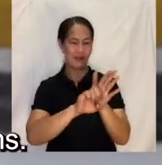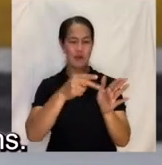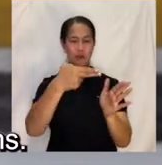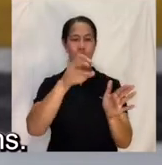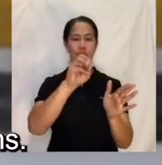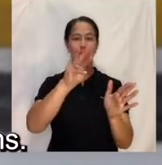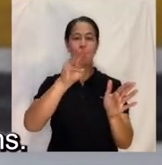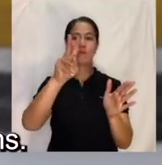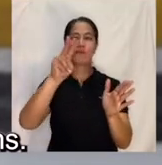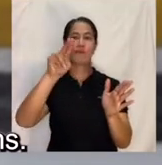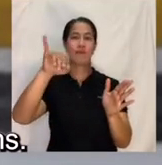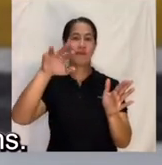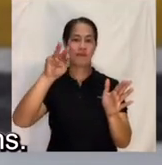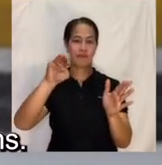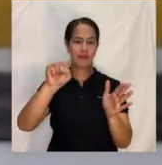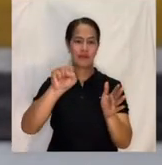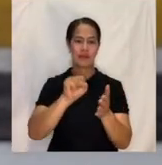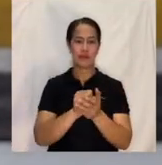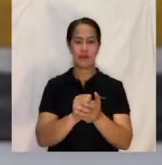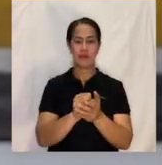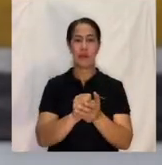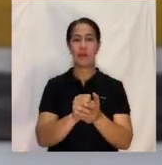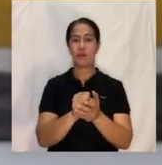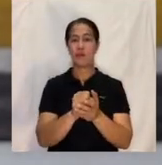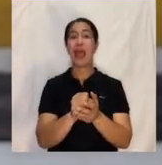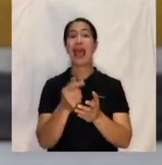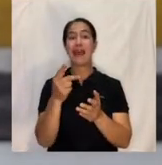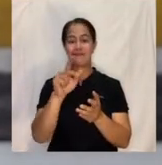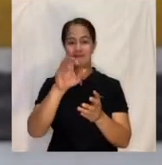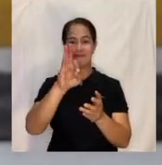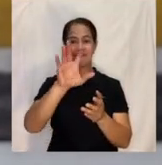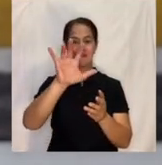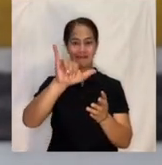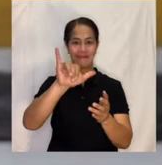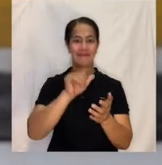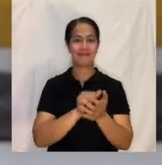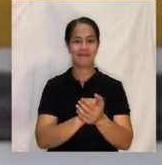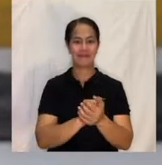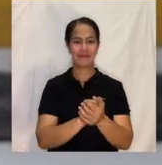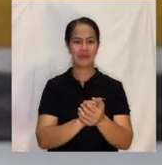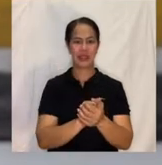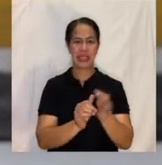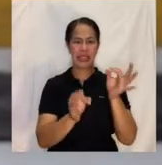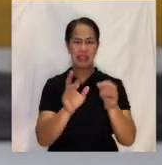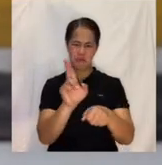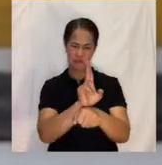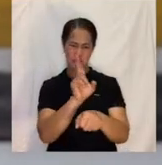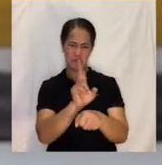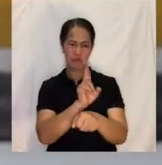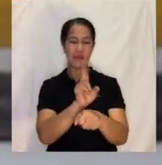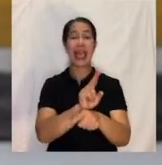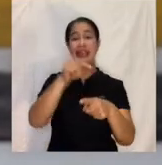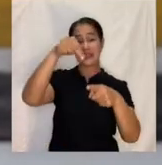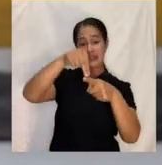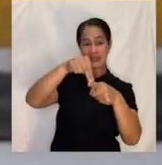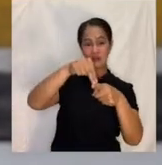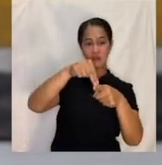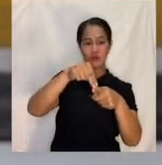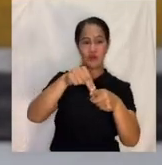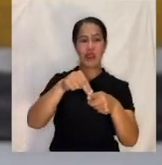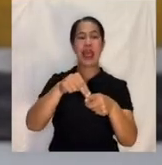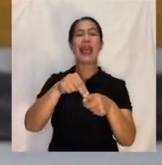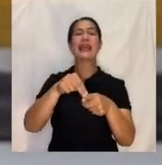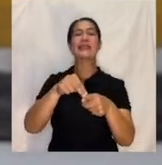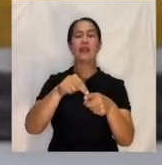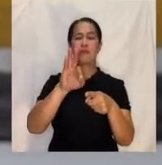of homonyms. Look at the word fly. If it is used as a noun,